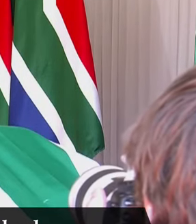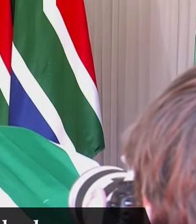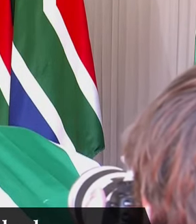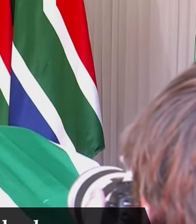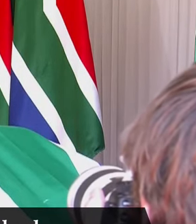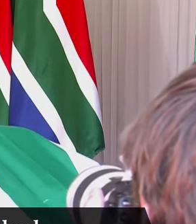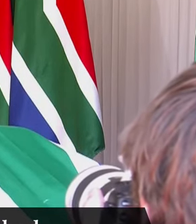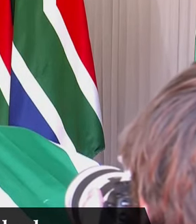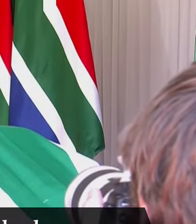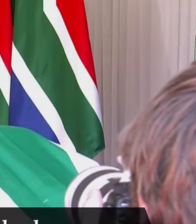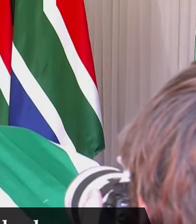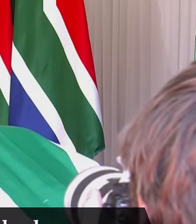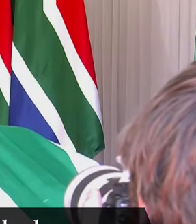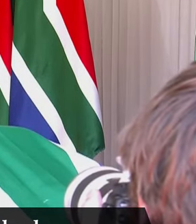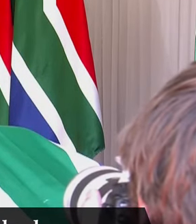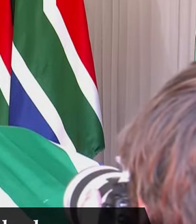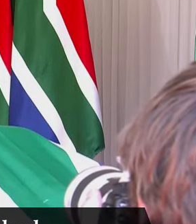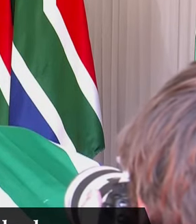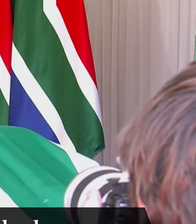Assalamu alaikum.